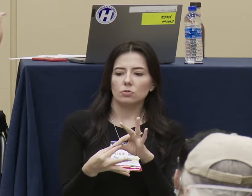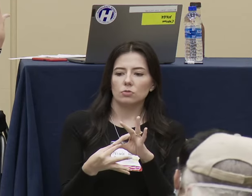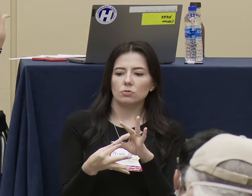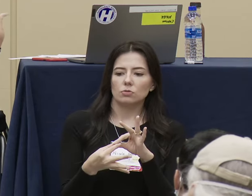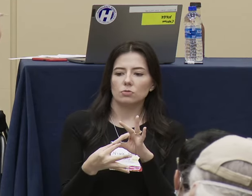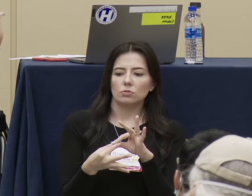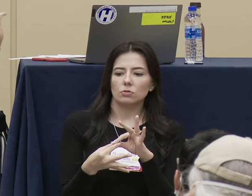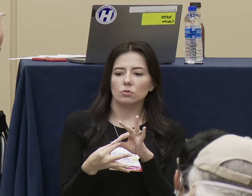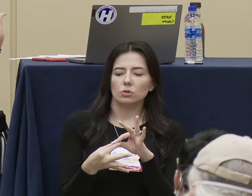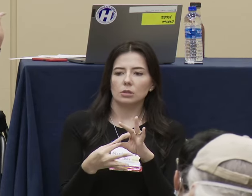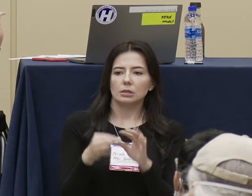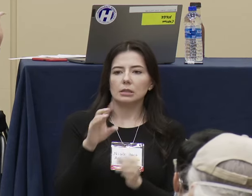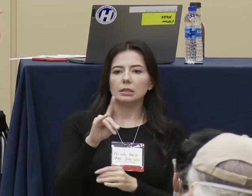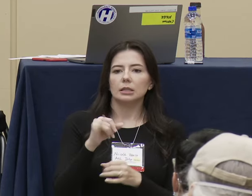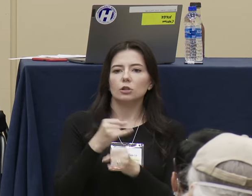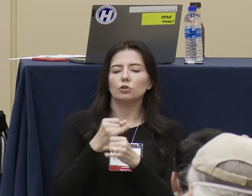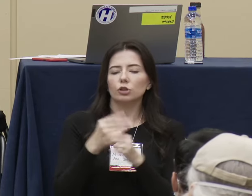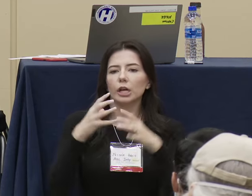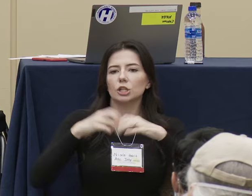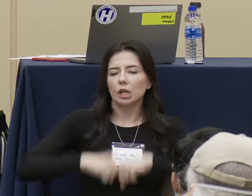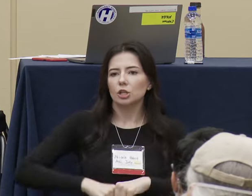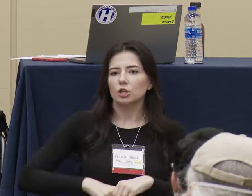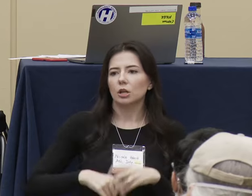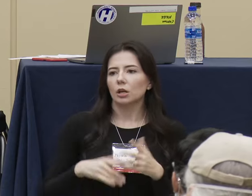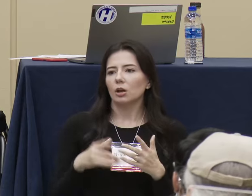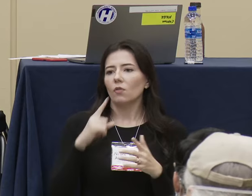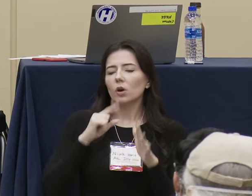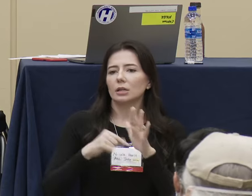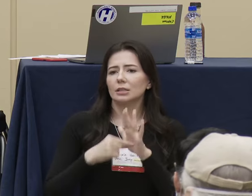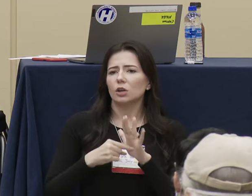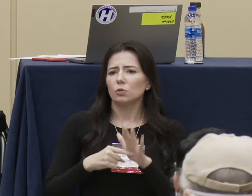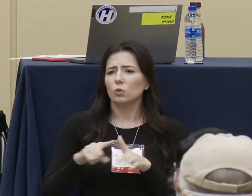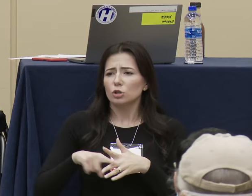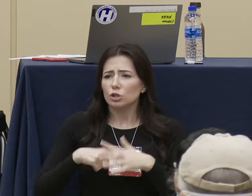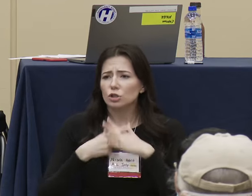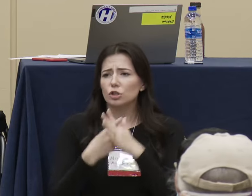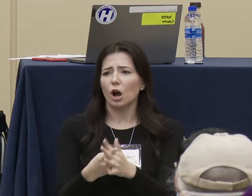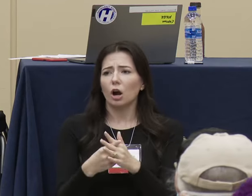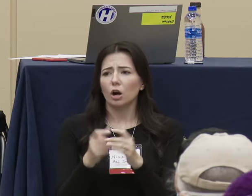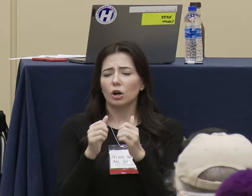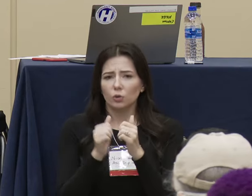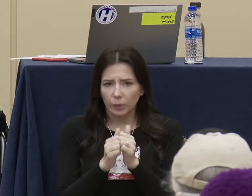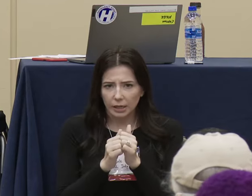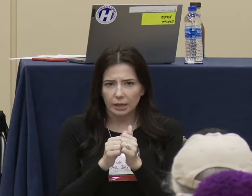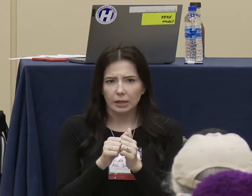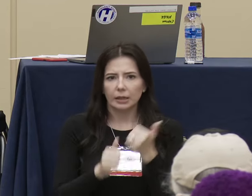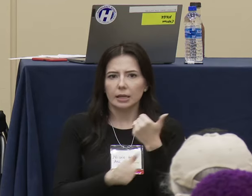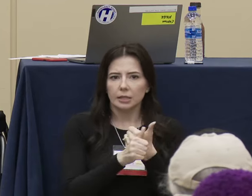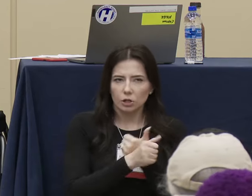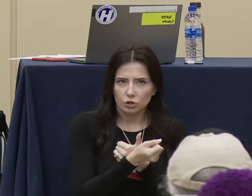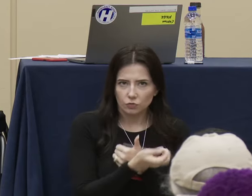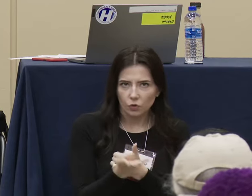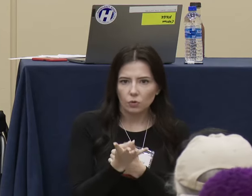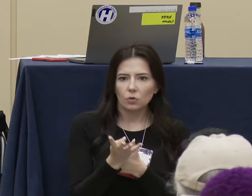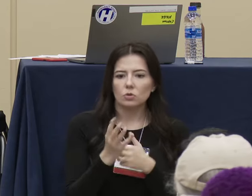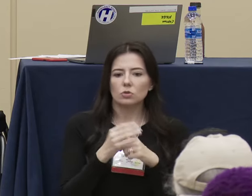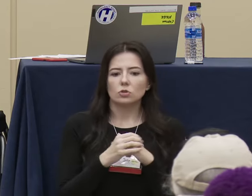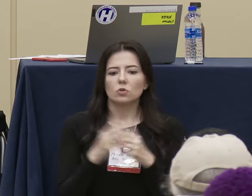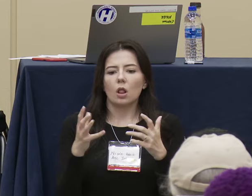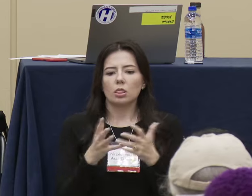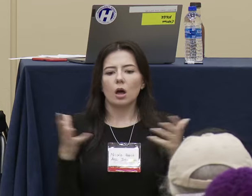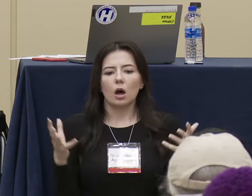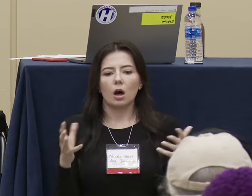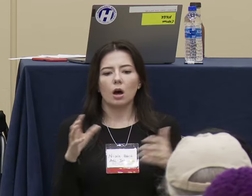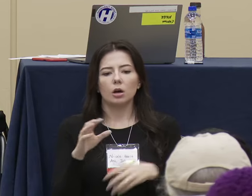the question of deinstitutionalization, for example, was to start from the quote-unquote dangerous few. So a lot of institutions